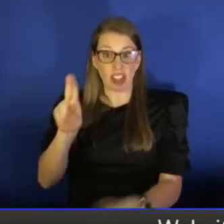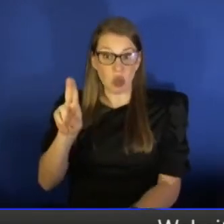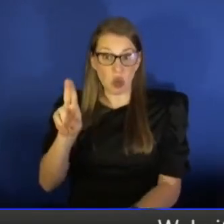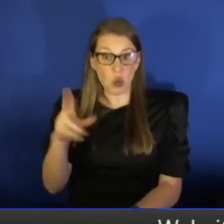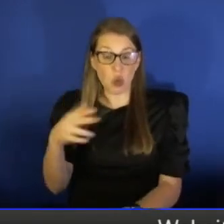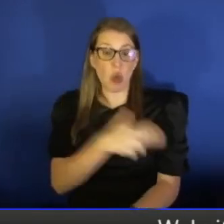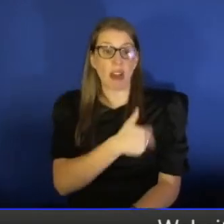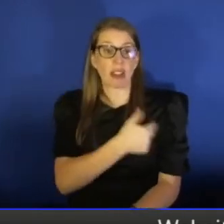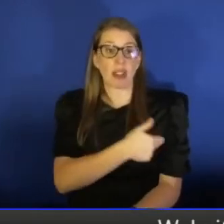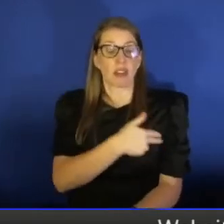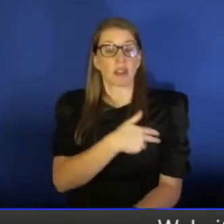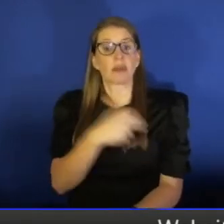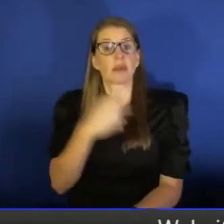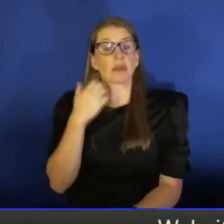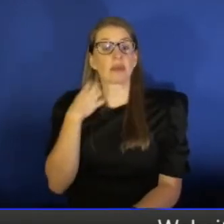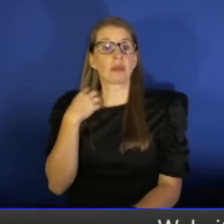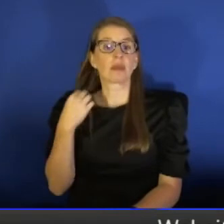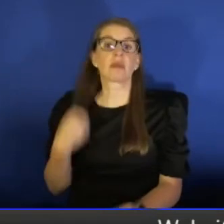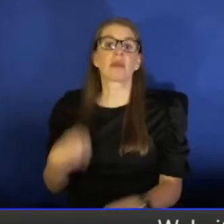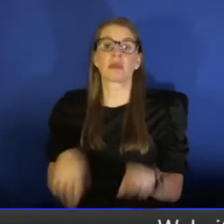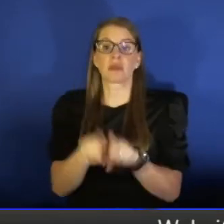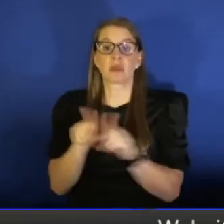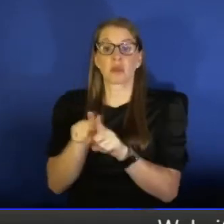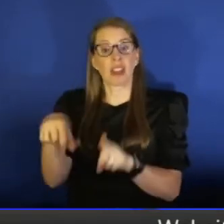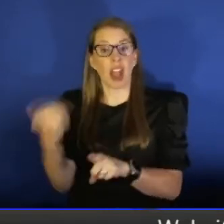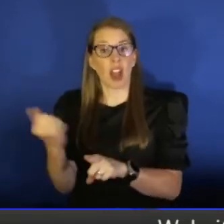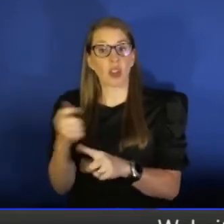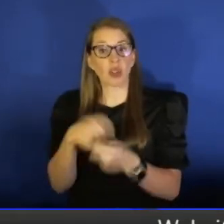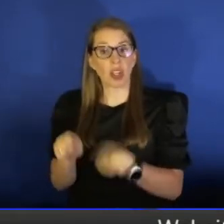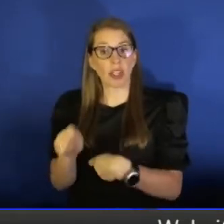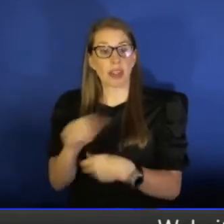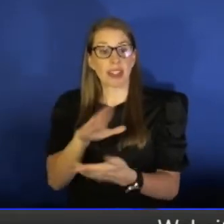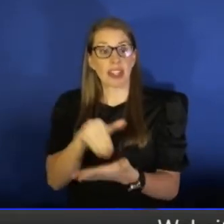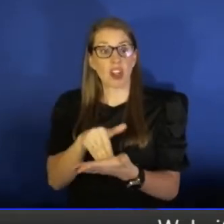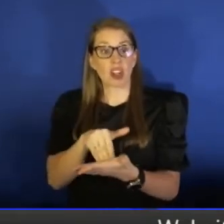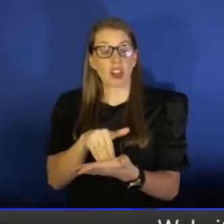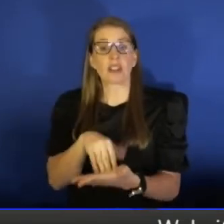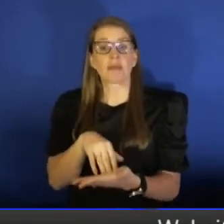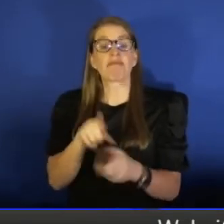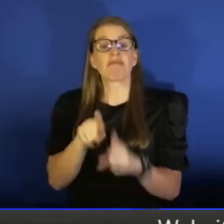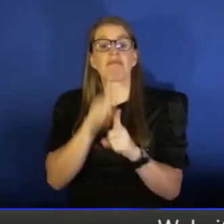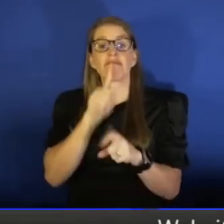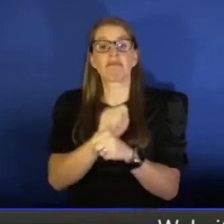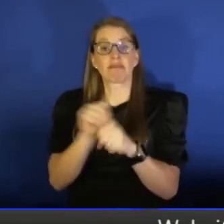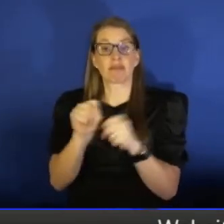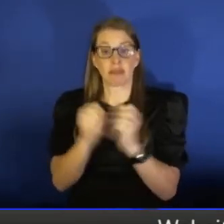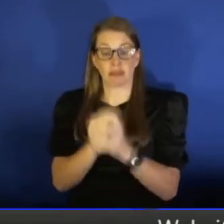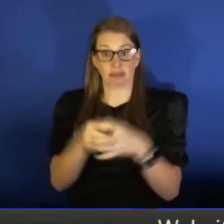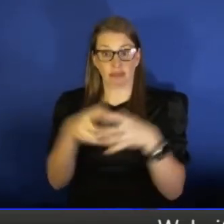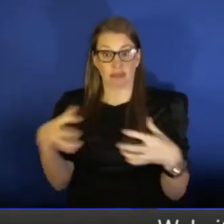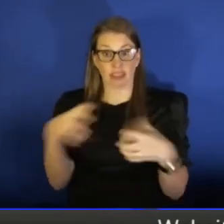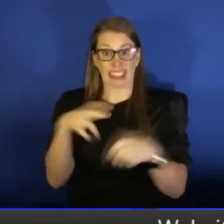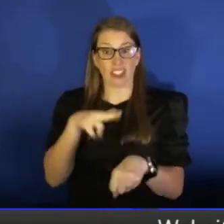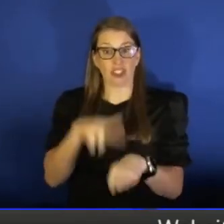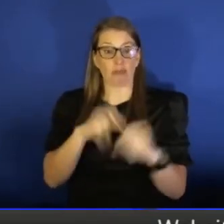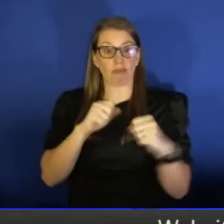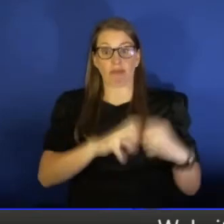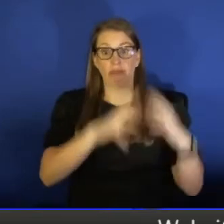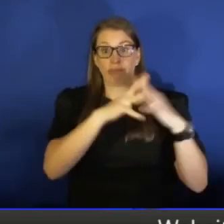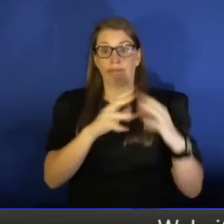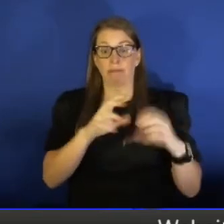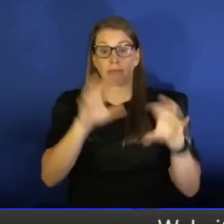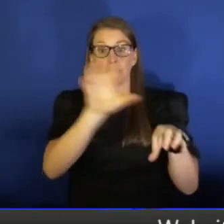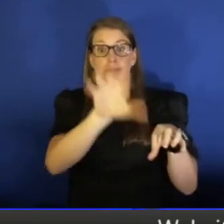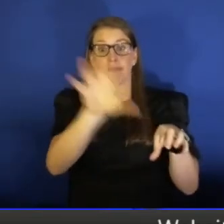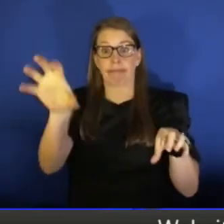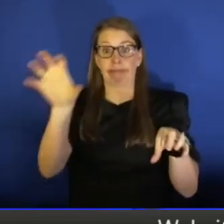as well as the other transplant centers in town. So we actually expanded our program nationally now to reach other hospitals with our